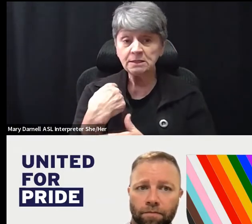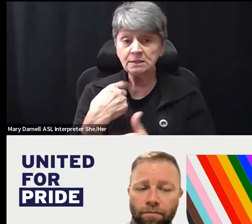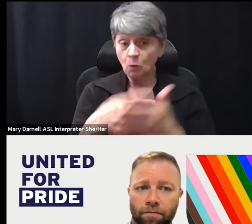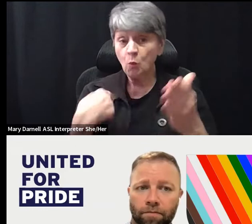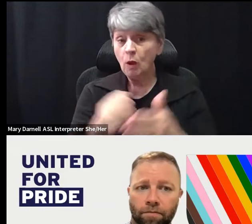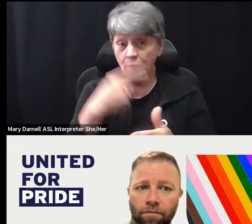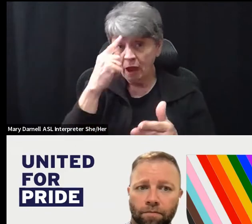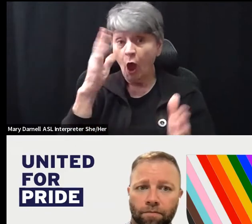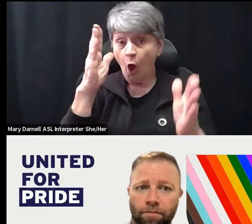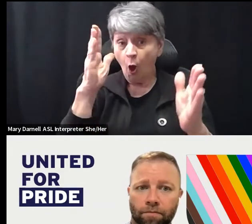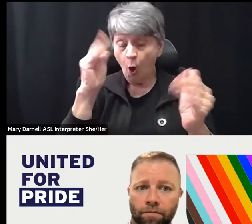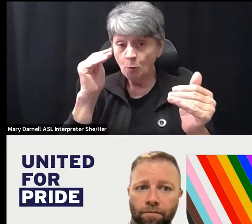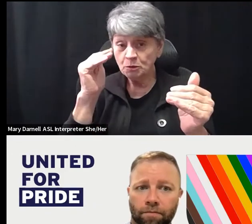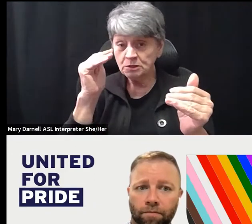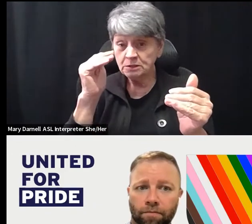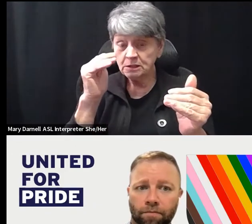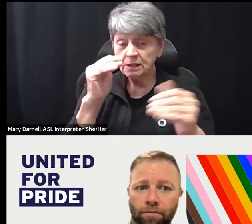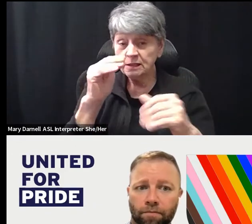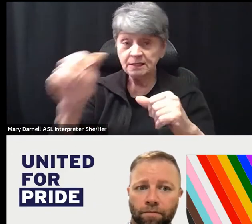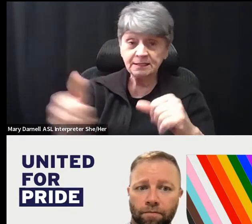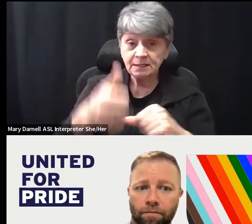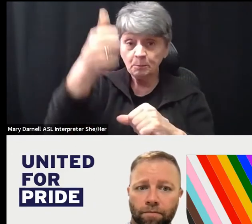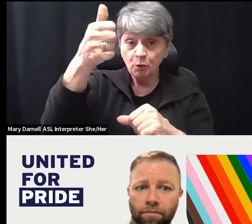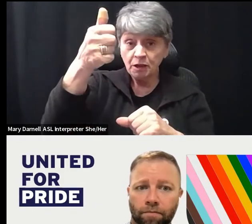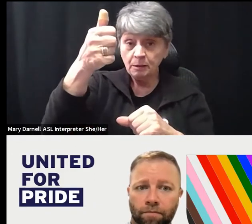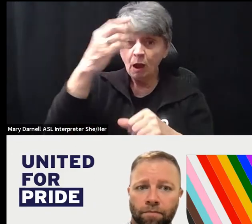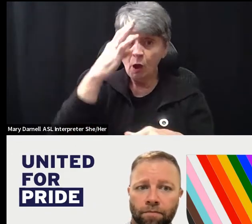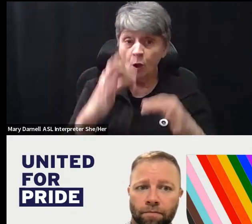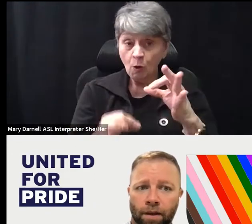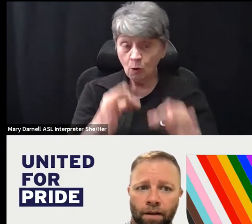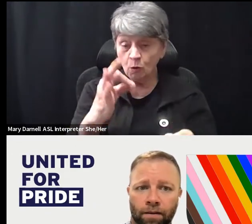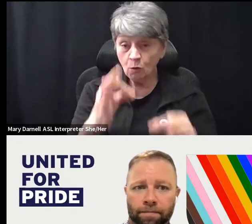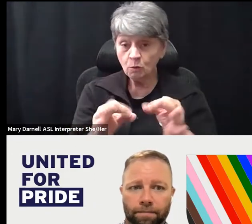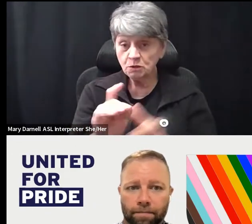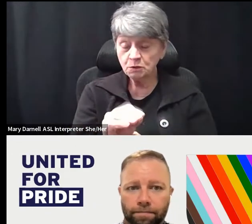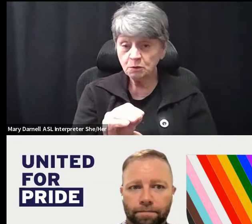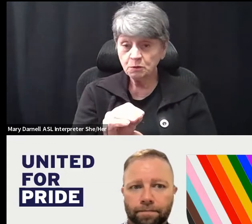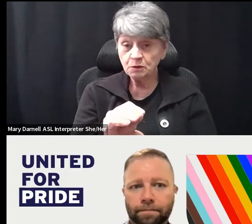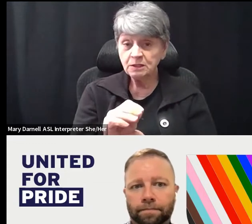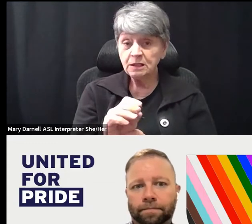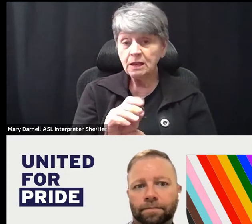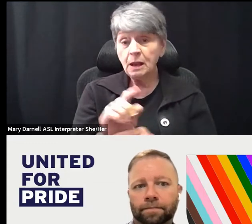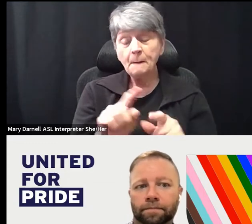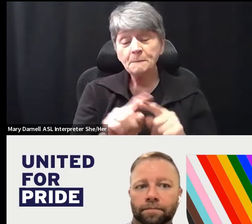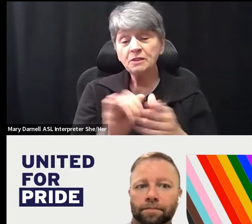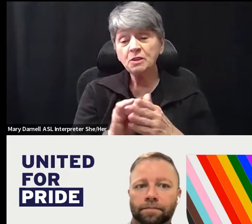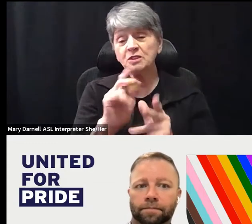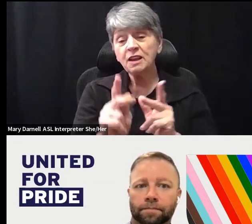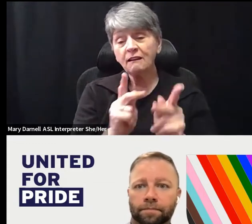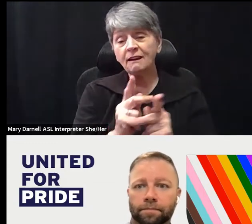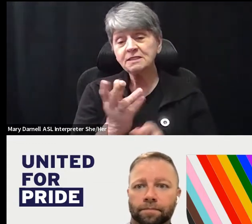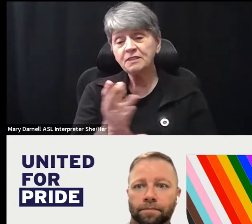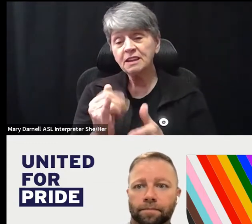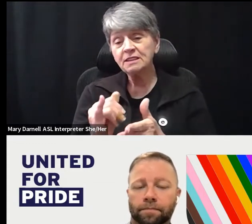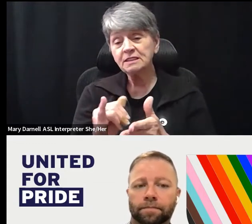tough to sit in the, you know, background of a loss and think about what you could have done differently, but those are the kind of things we're going to continue